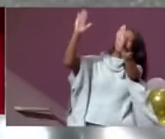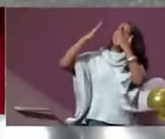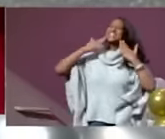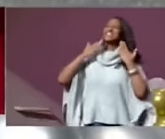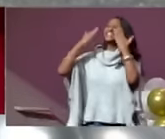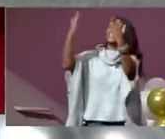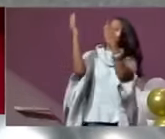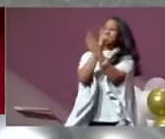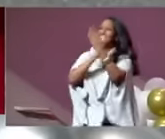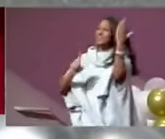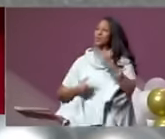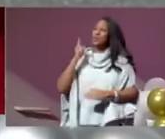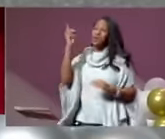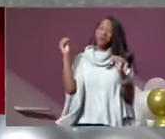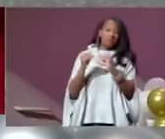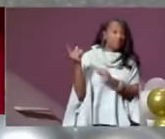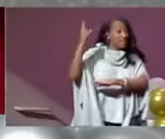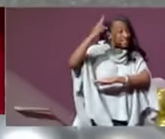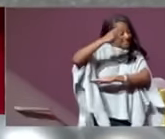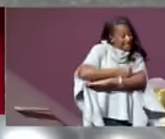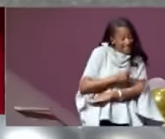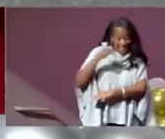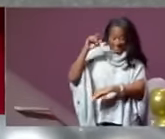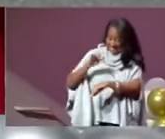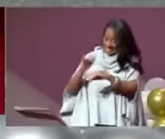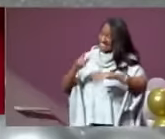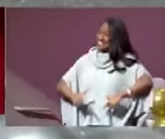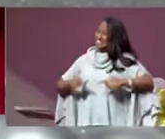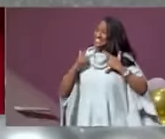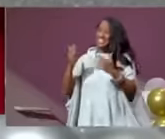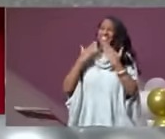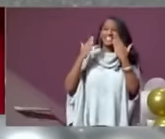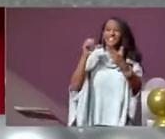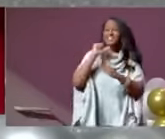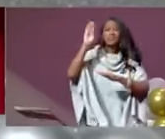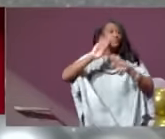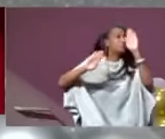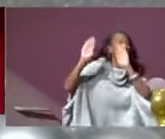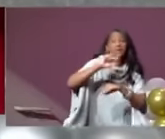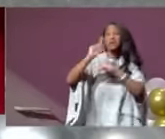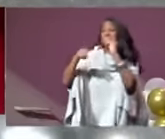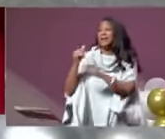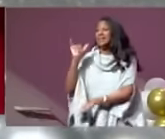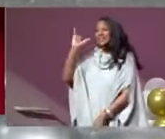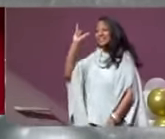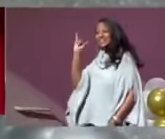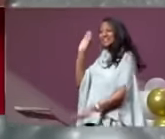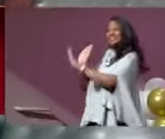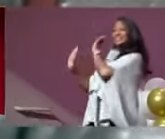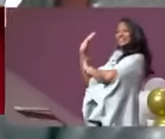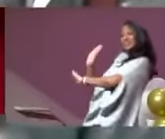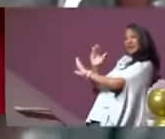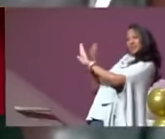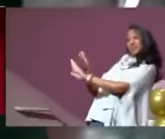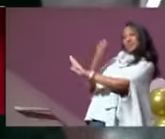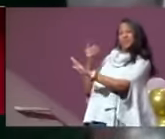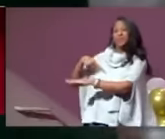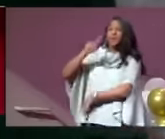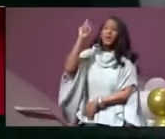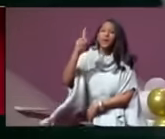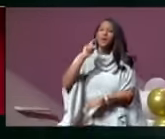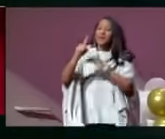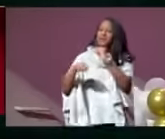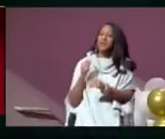you, Lord, for another day's journey. Thank you. We're not going to worry about yesterday and before we ask you about